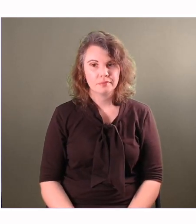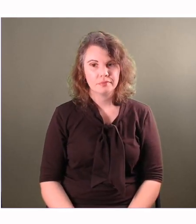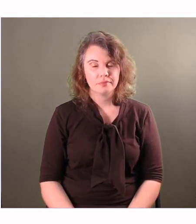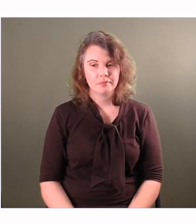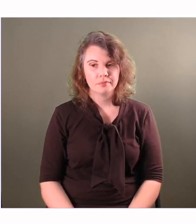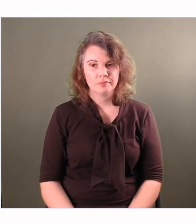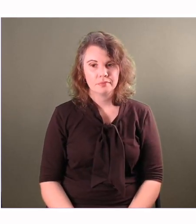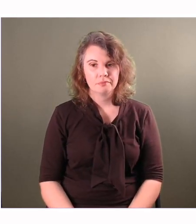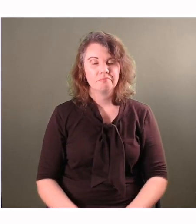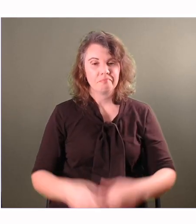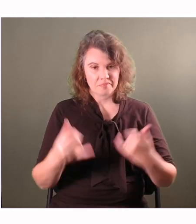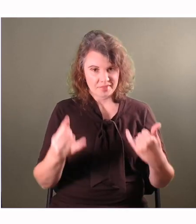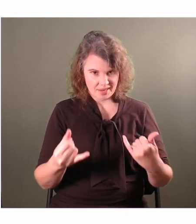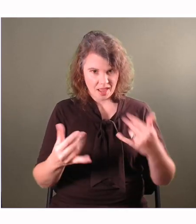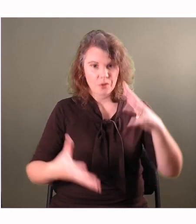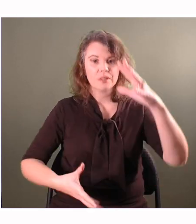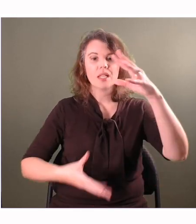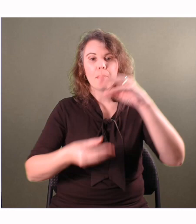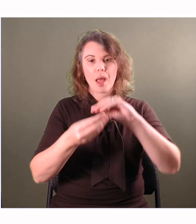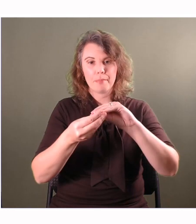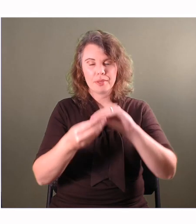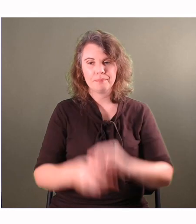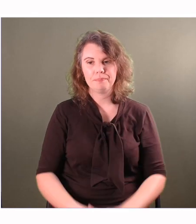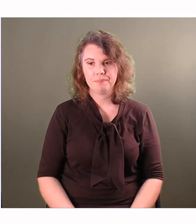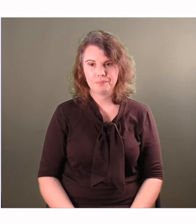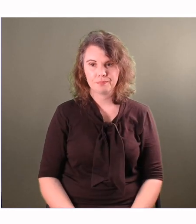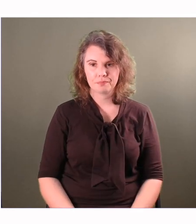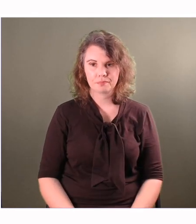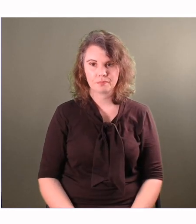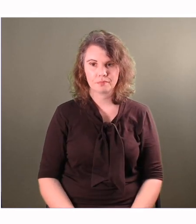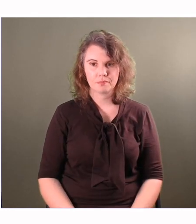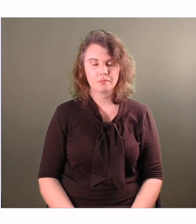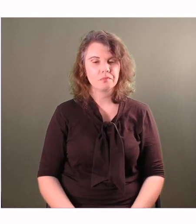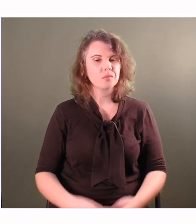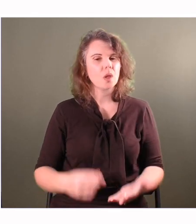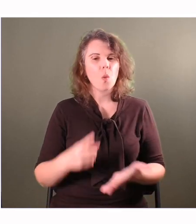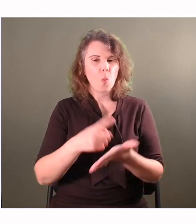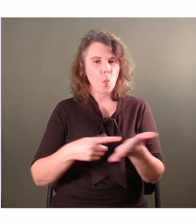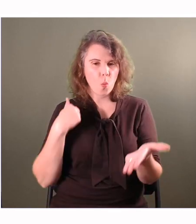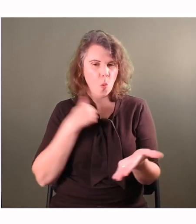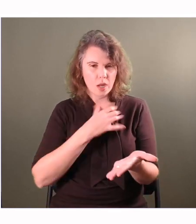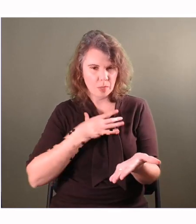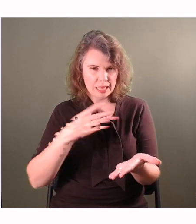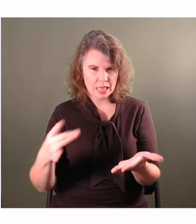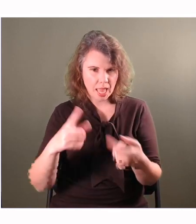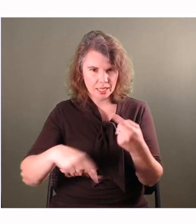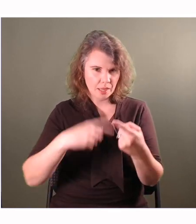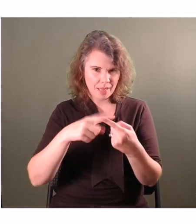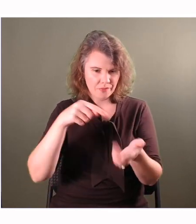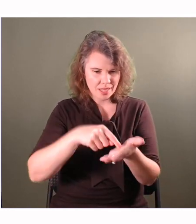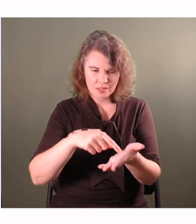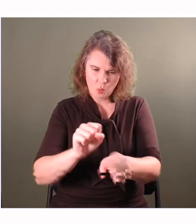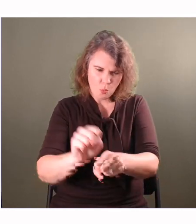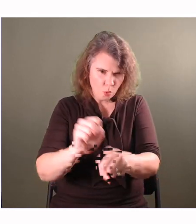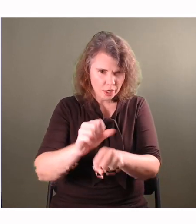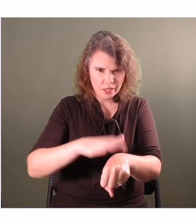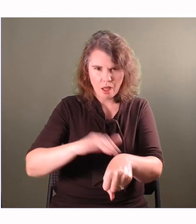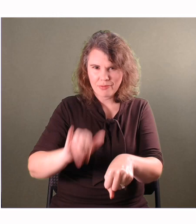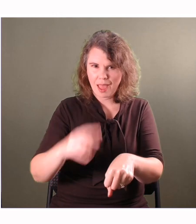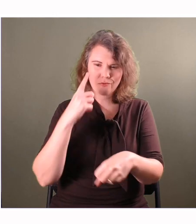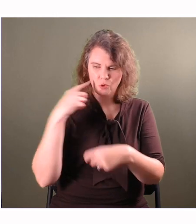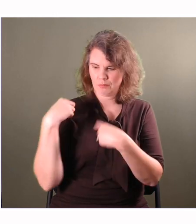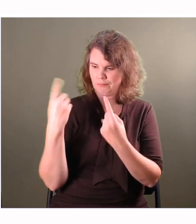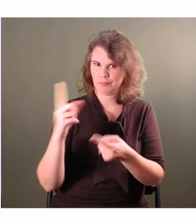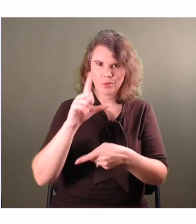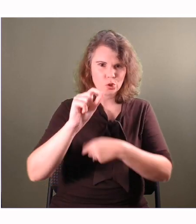Okay, let's sum up. Why do we like this domain? I've been working on it for 20 years. Why do I like